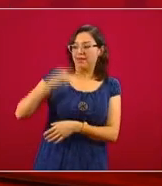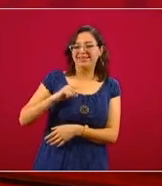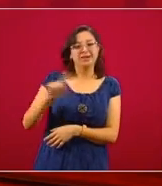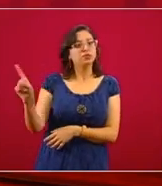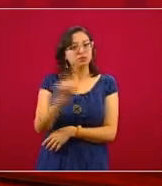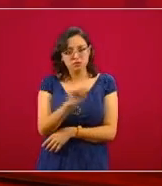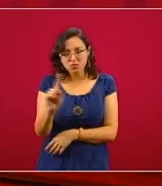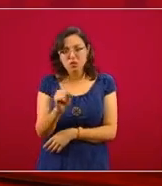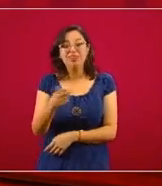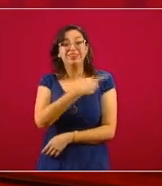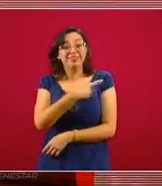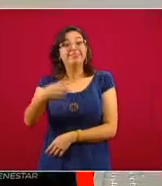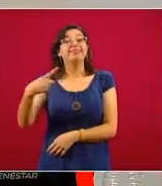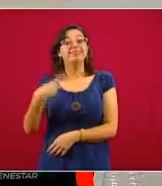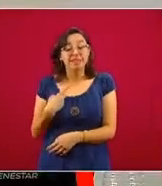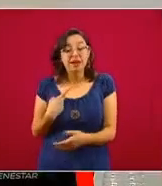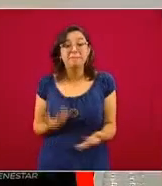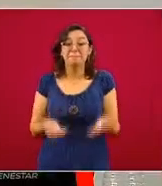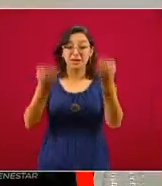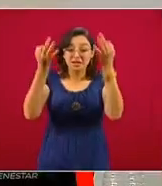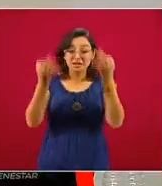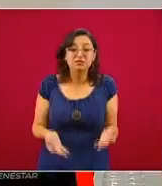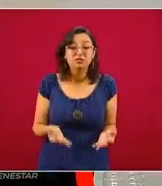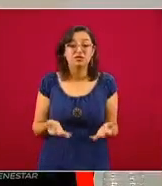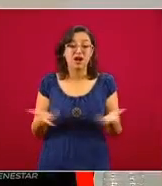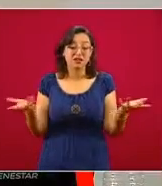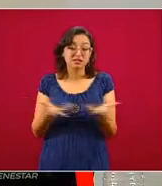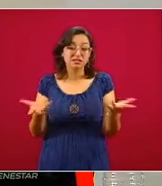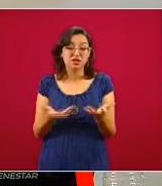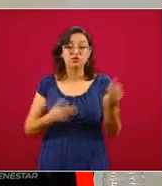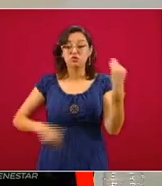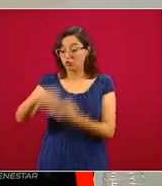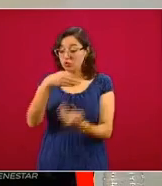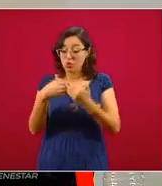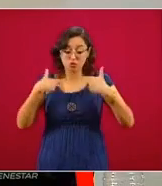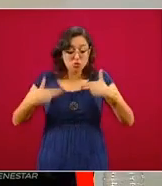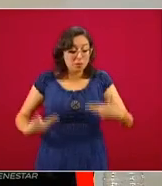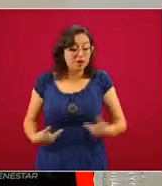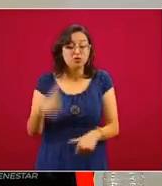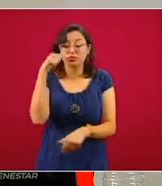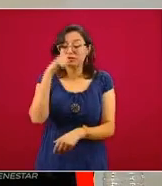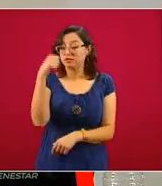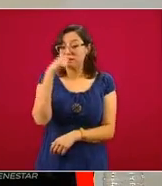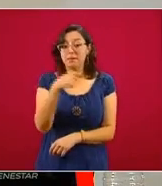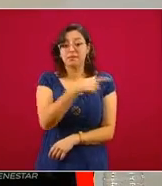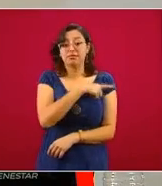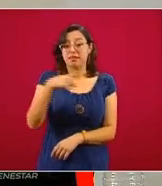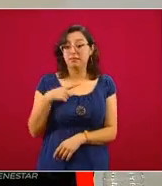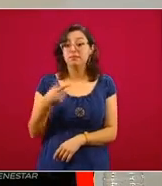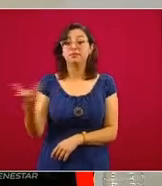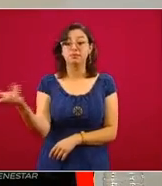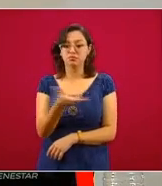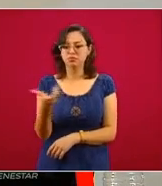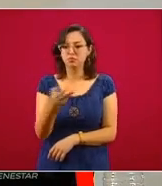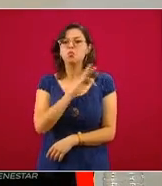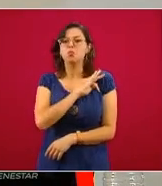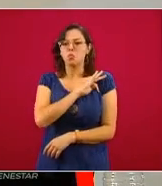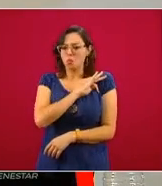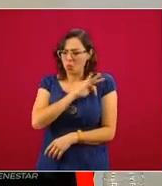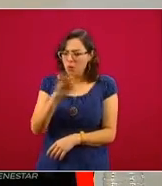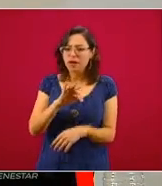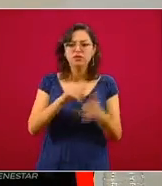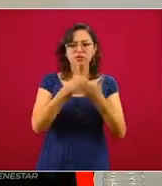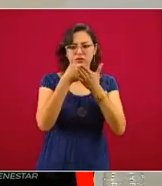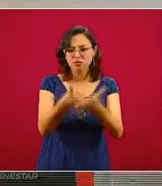law says that, it's because it's what's right. Human beings need to be this way. When we have the possibility